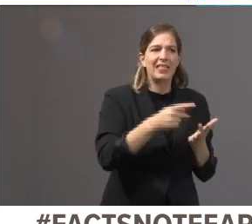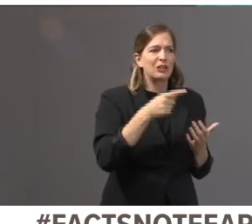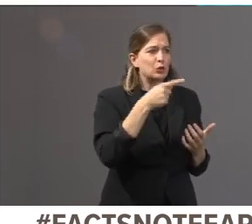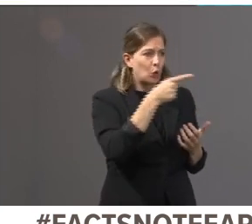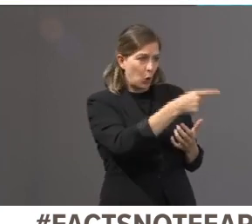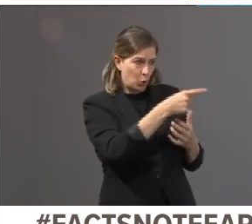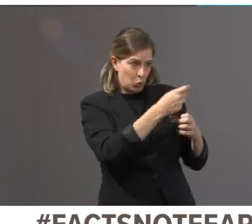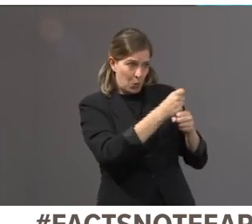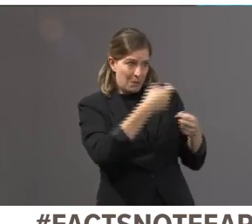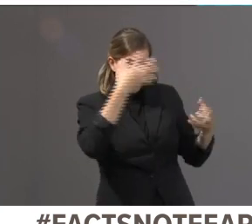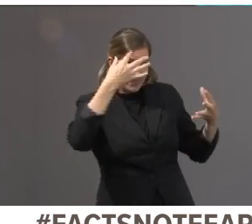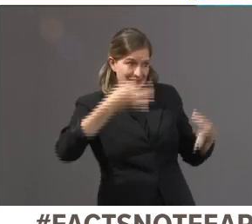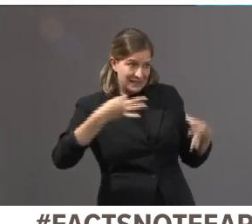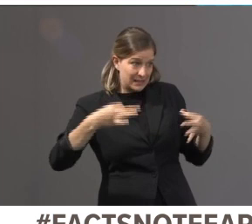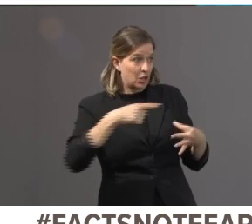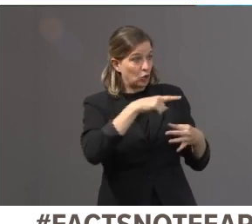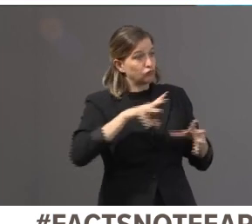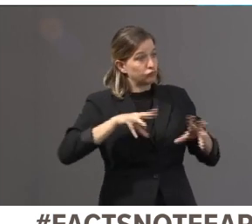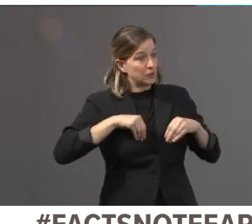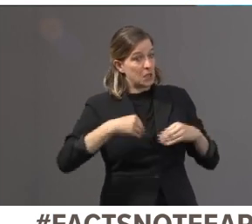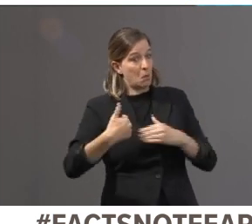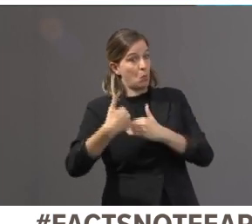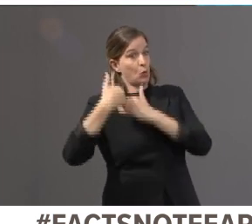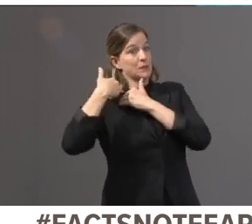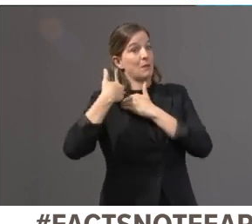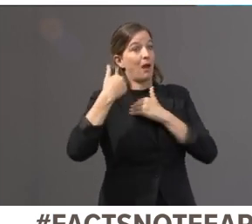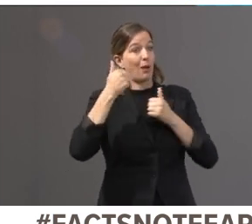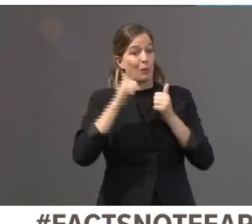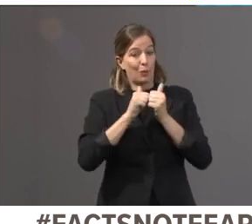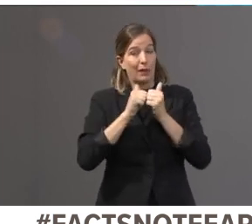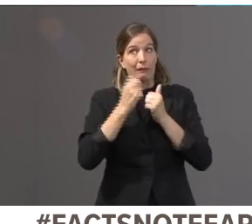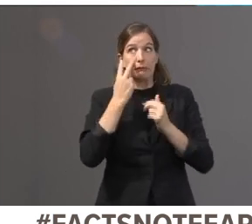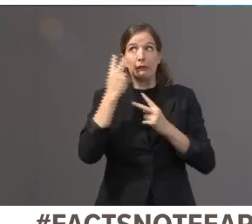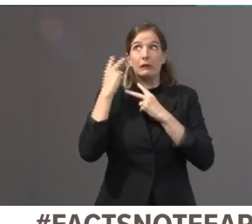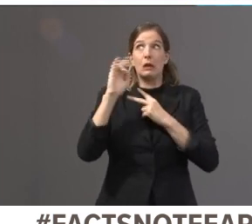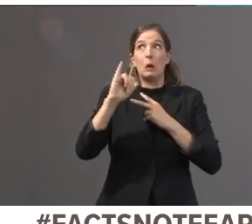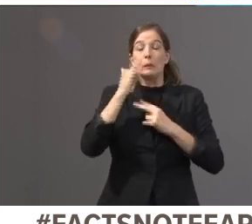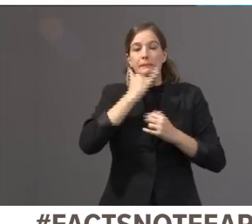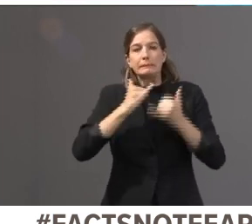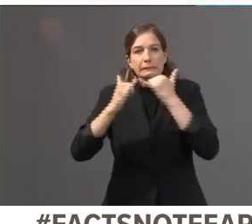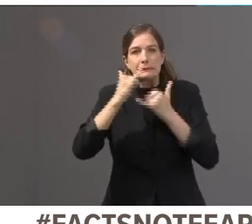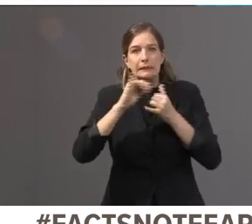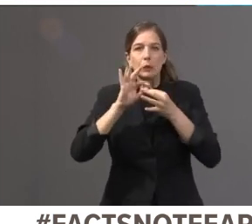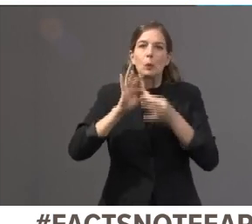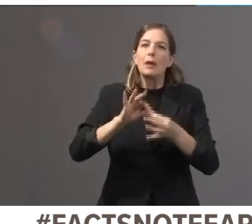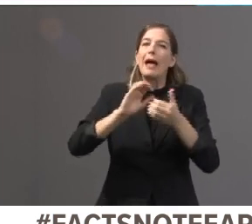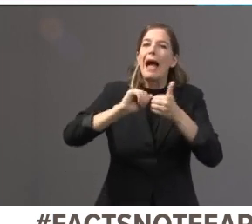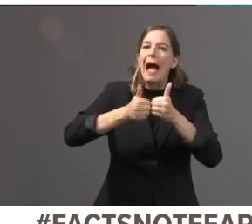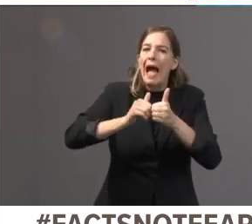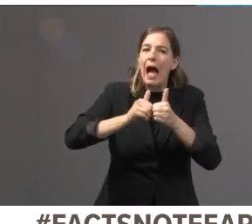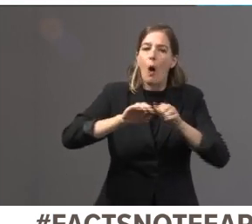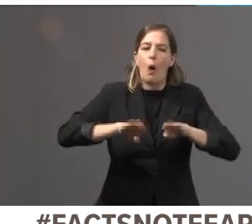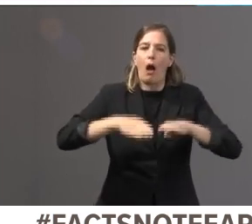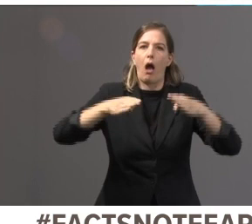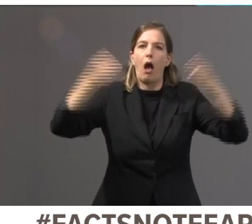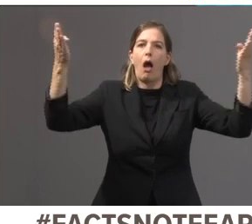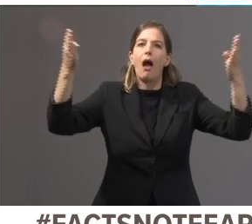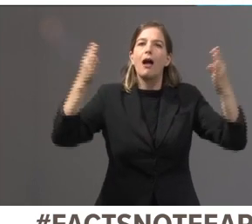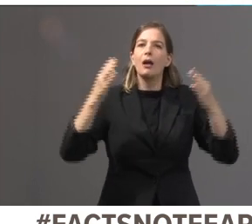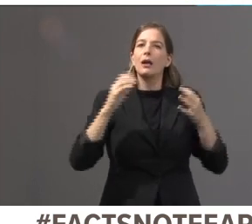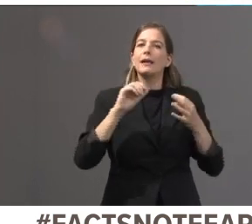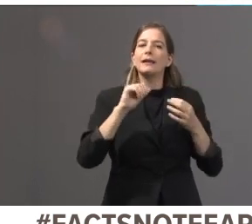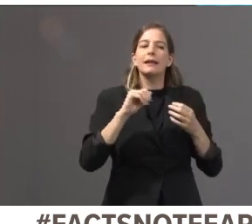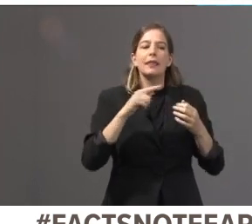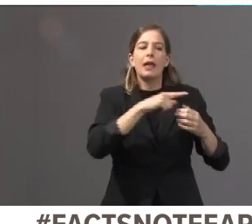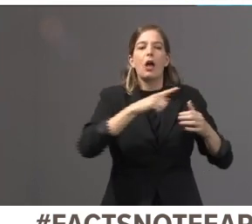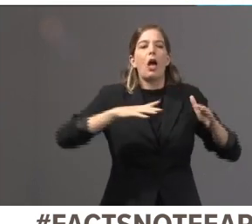the decision and the power to mandate wearing masks. You can continue to follow the latest information from Governor Ducey's news